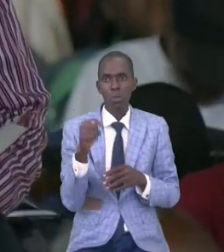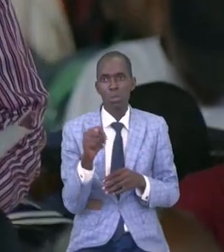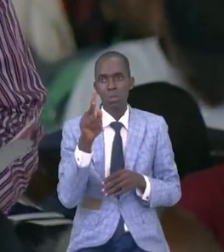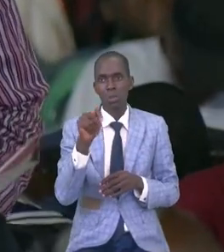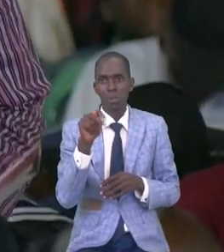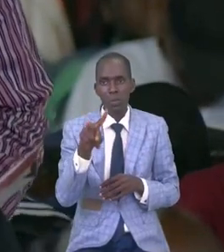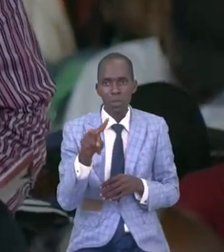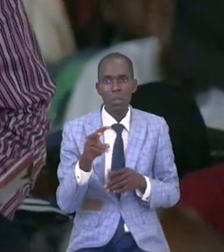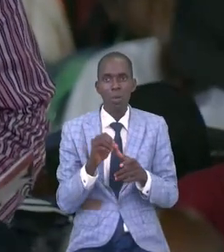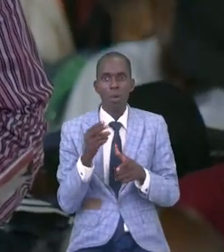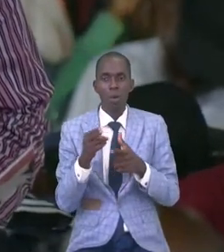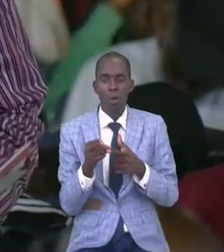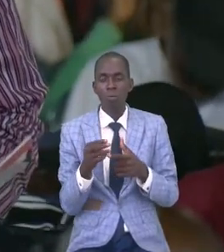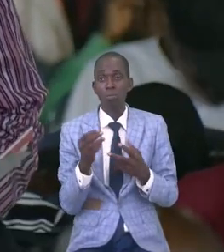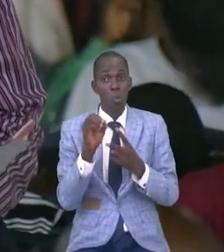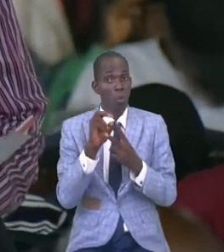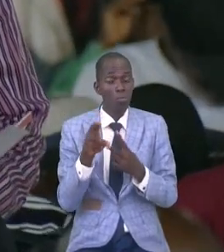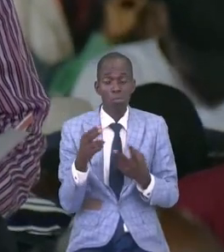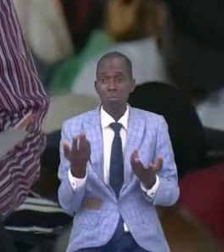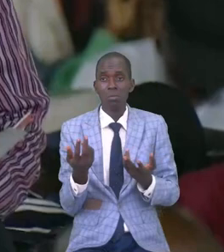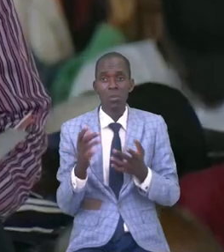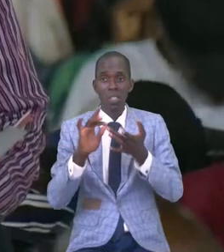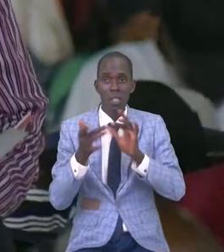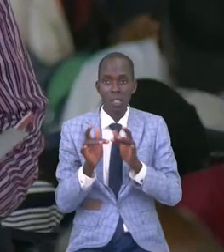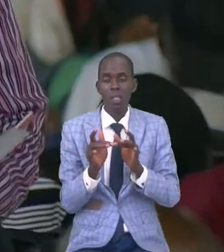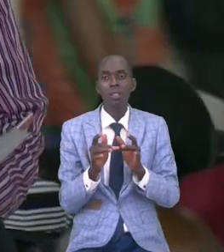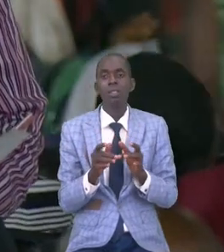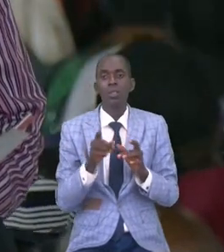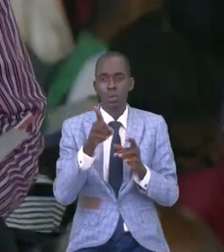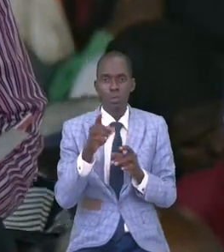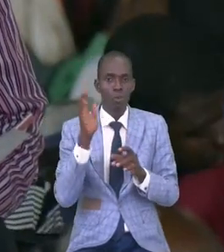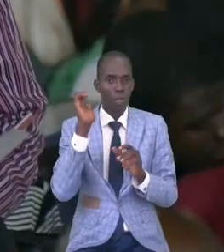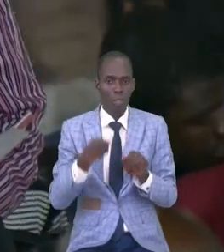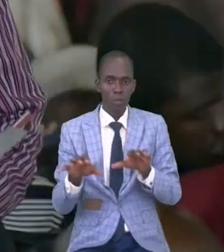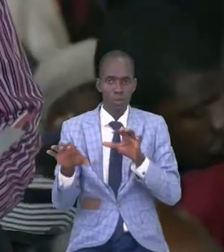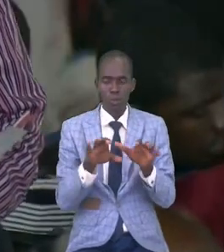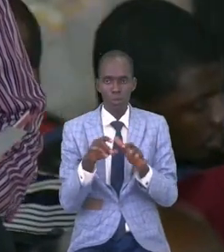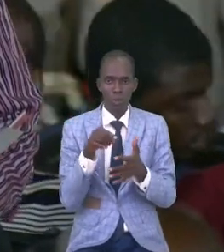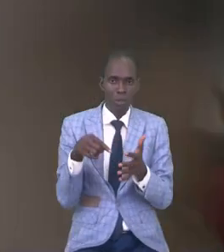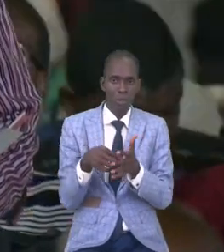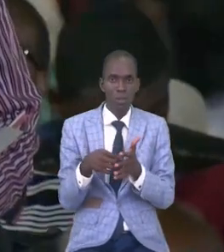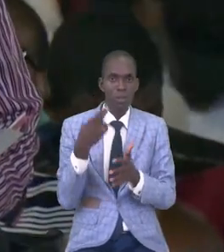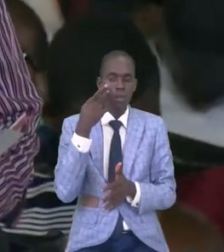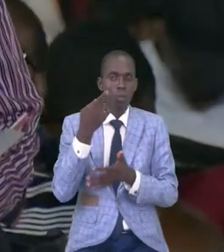our brothers and sisters who have just given their lives to Christ.